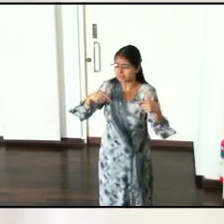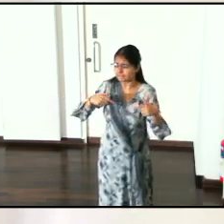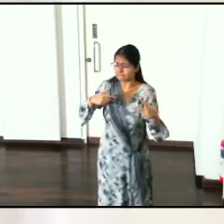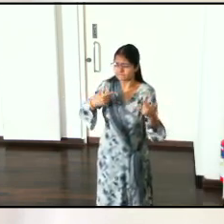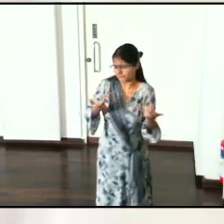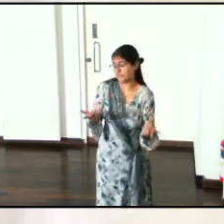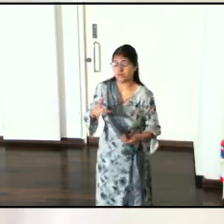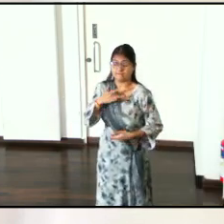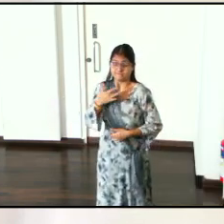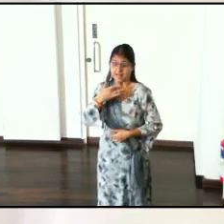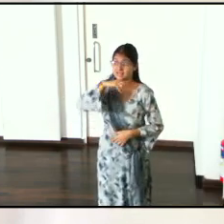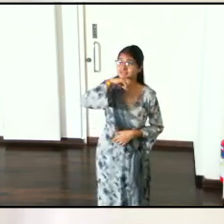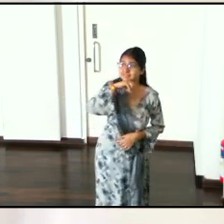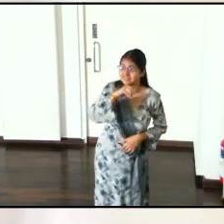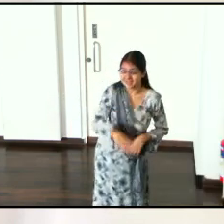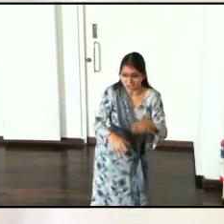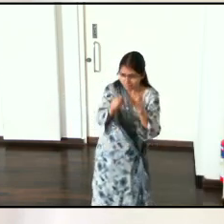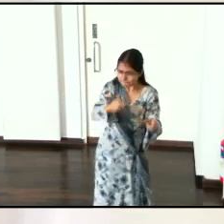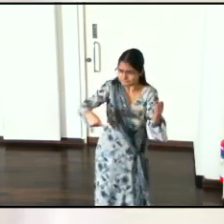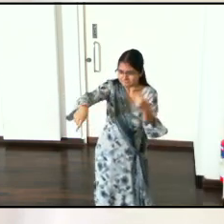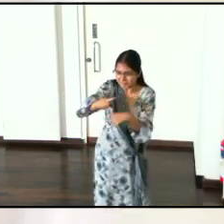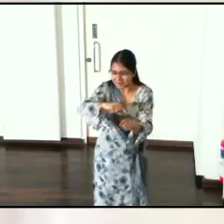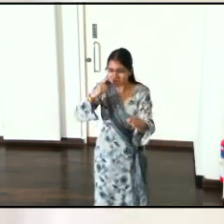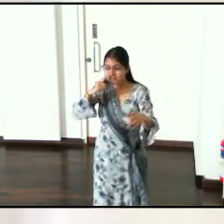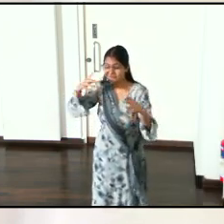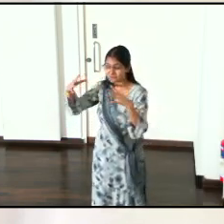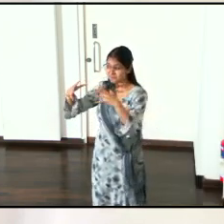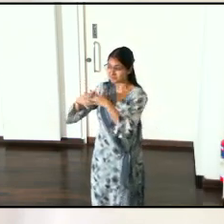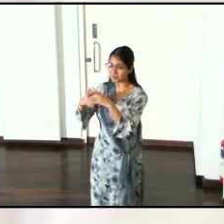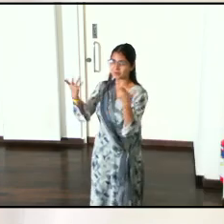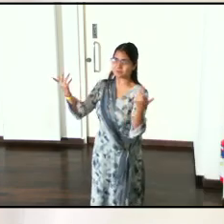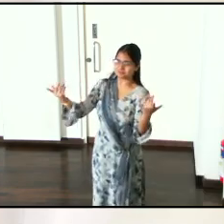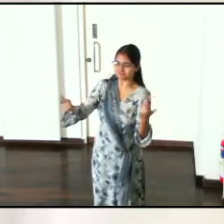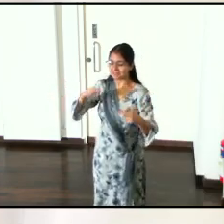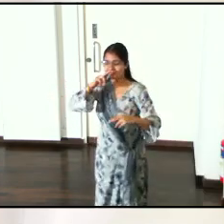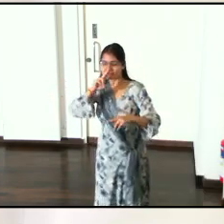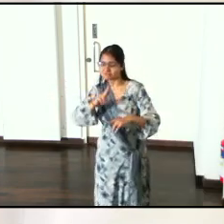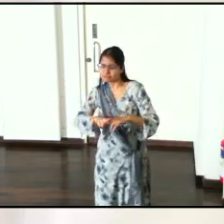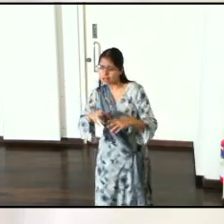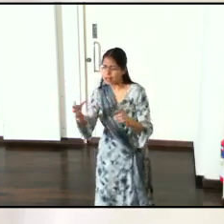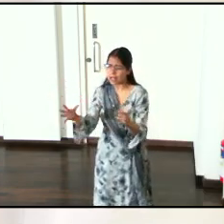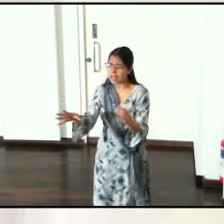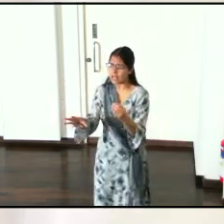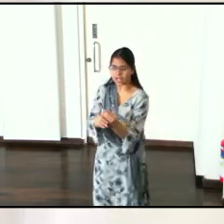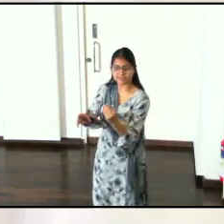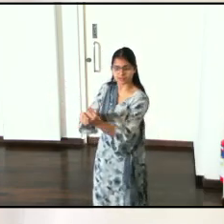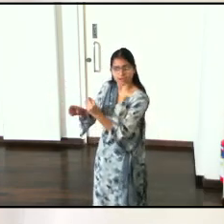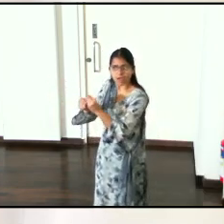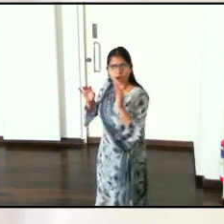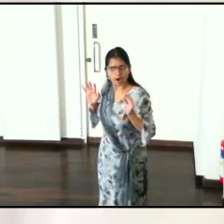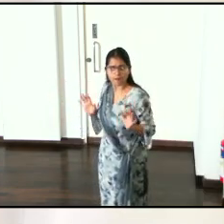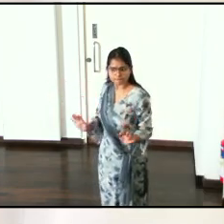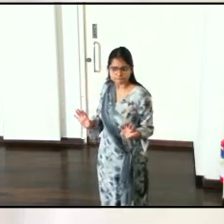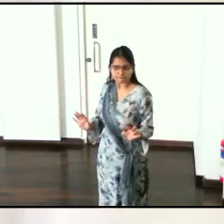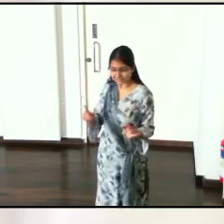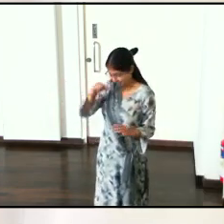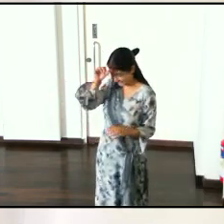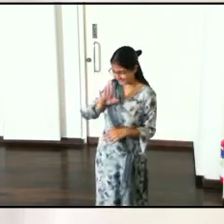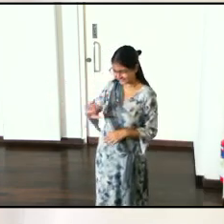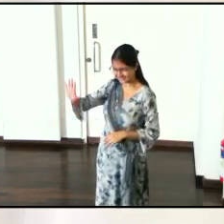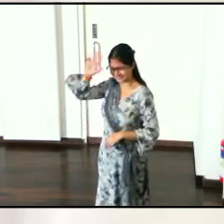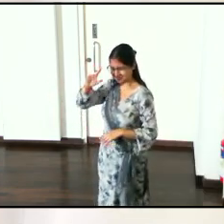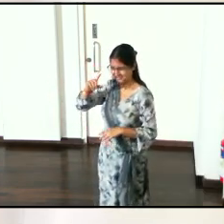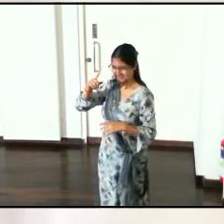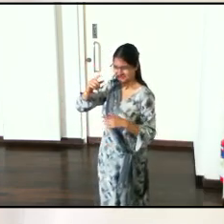for a younger generation of feminists, humor is something that they are, Indian feminists that is, humor